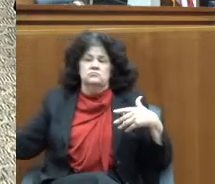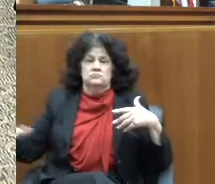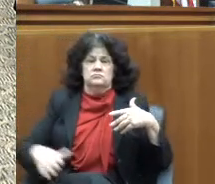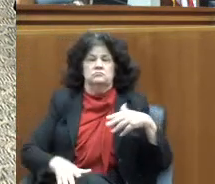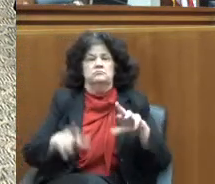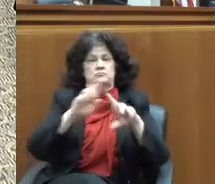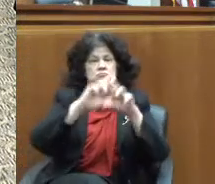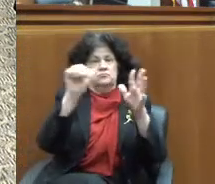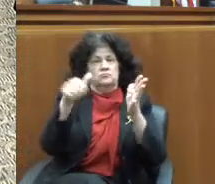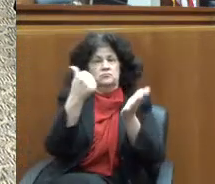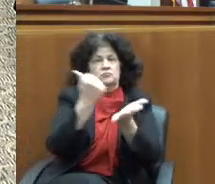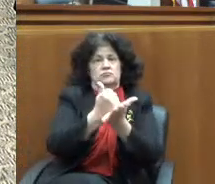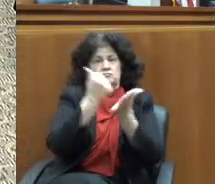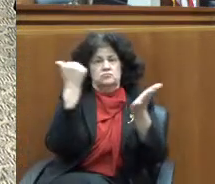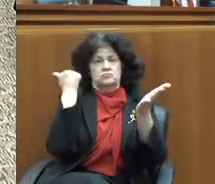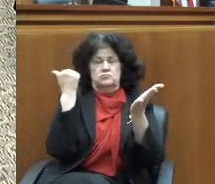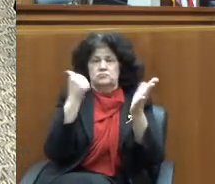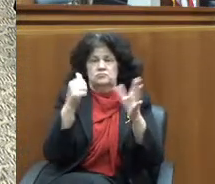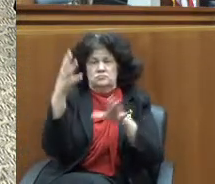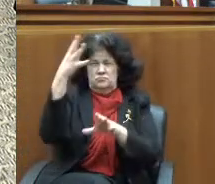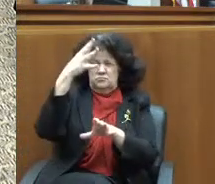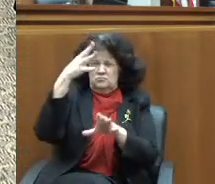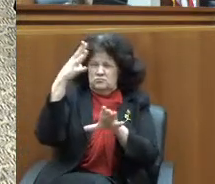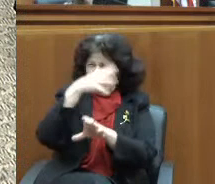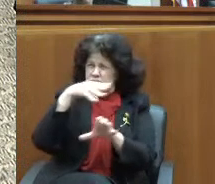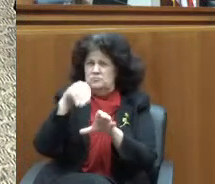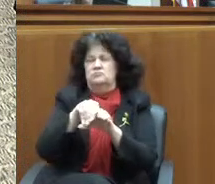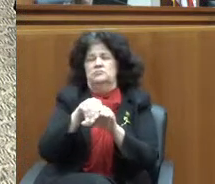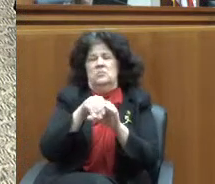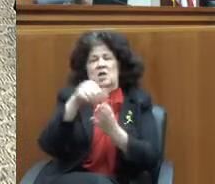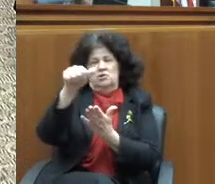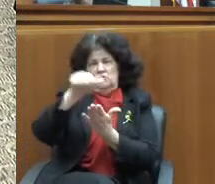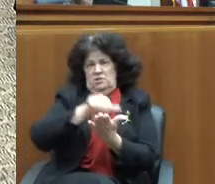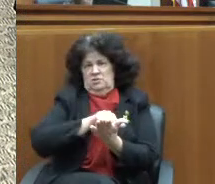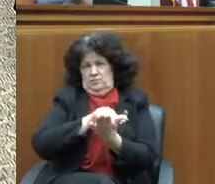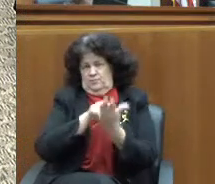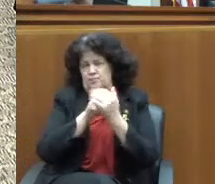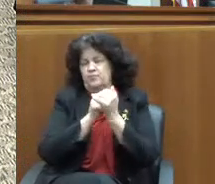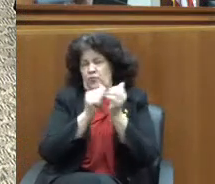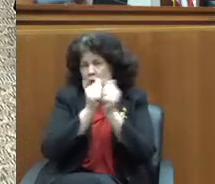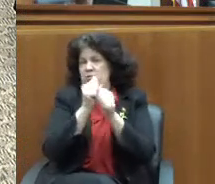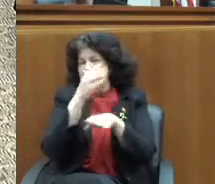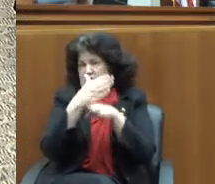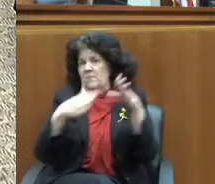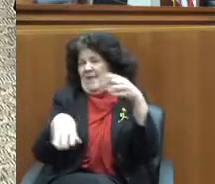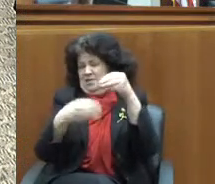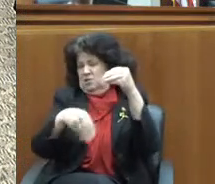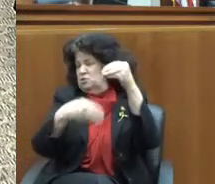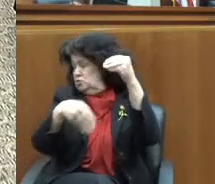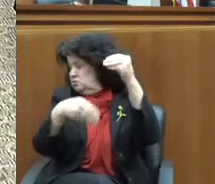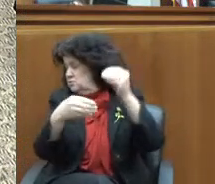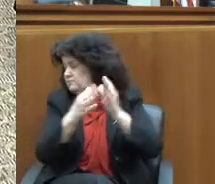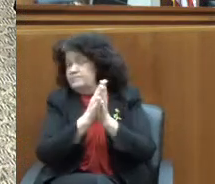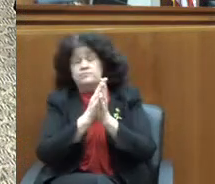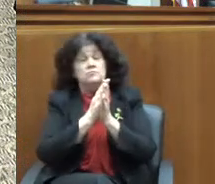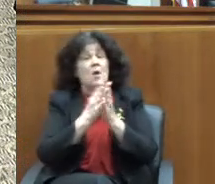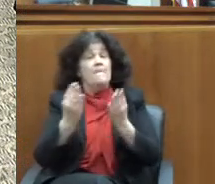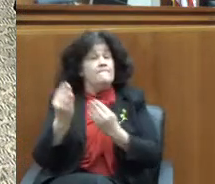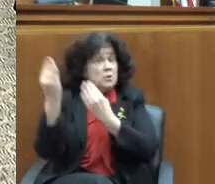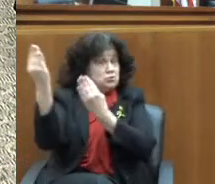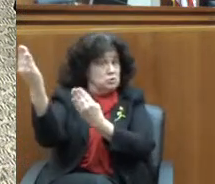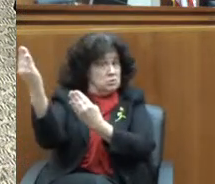for approval, adding items 3.1 through 3.5 and 4.5 and 4.6. All right, can I get a